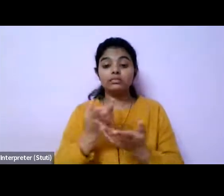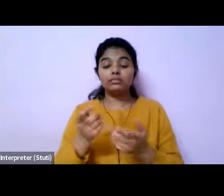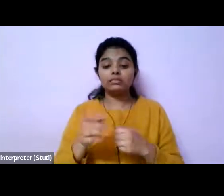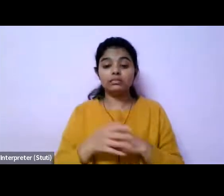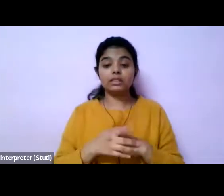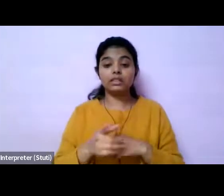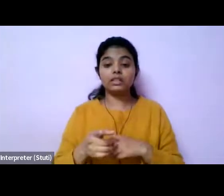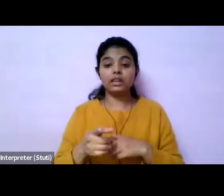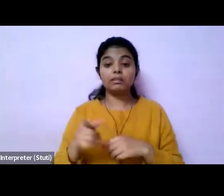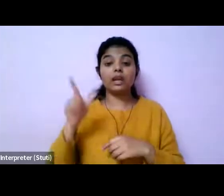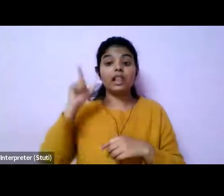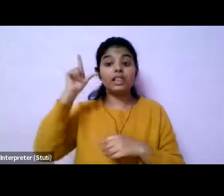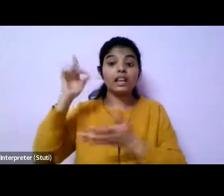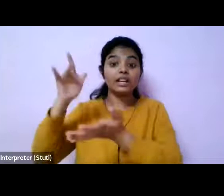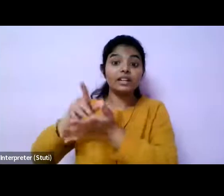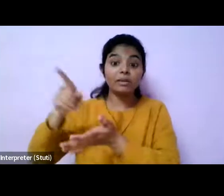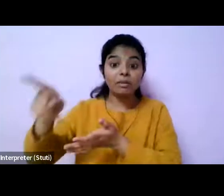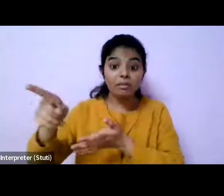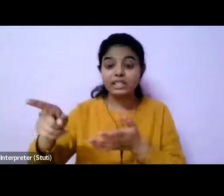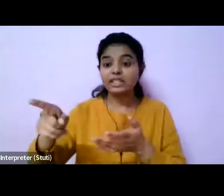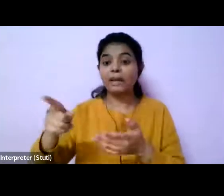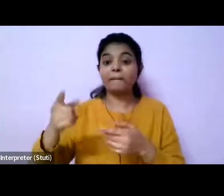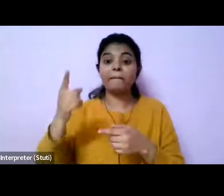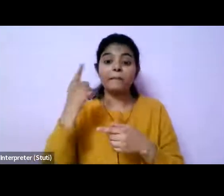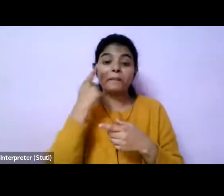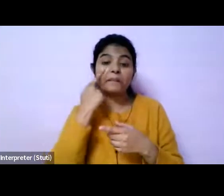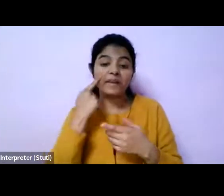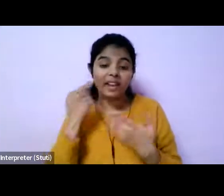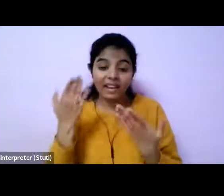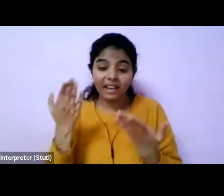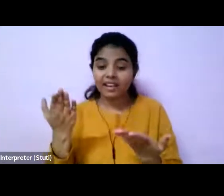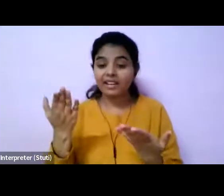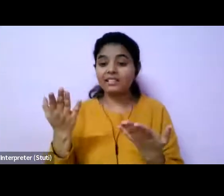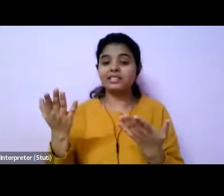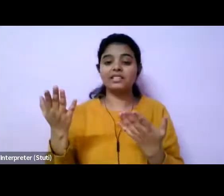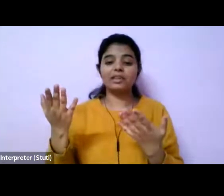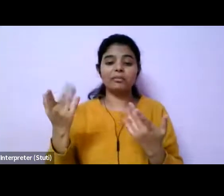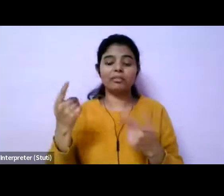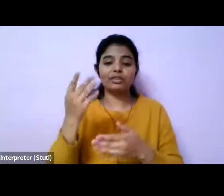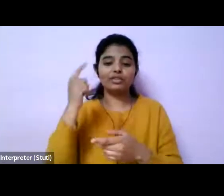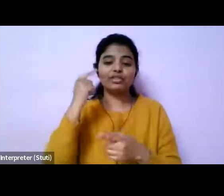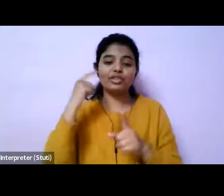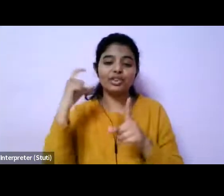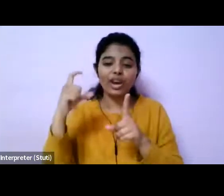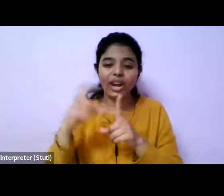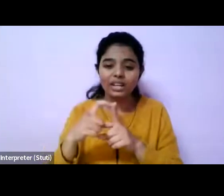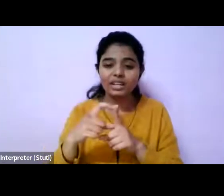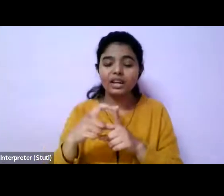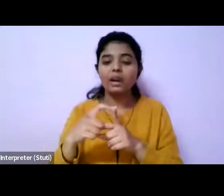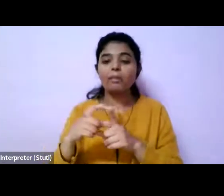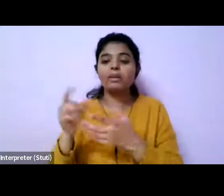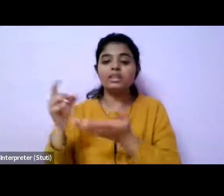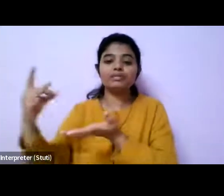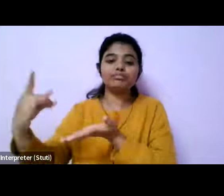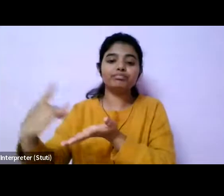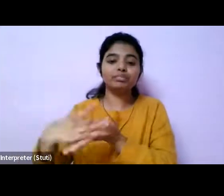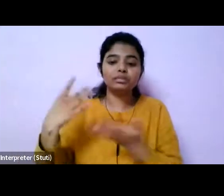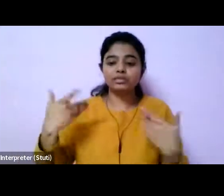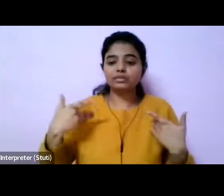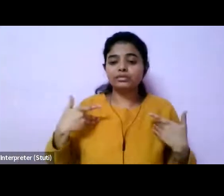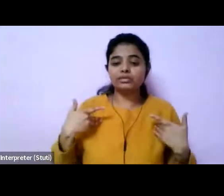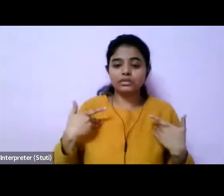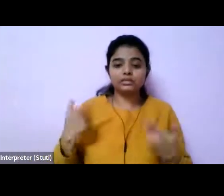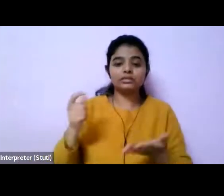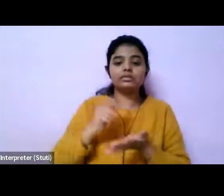brown, handicapped, intellectual, immigrant, freak, and finally a rejected author for not exhibiting